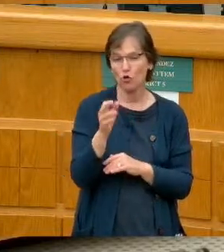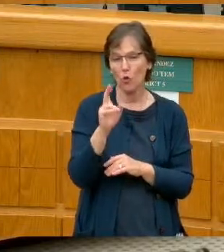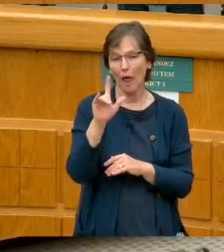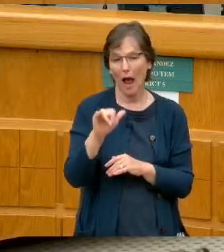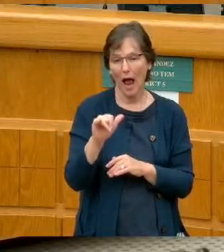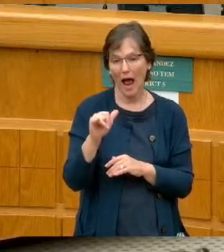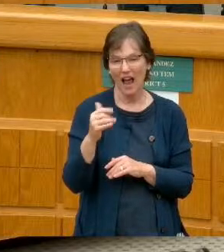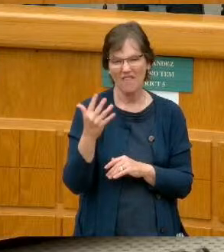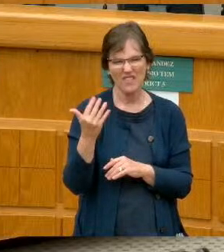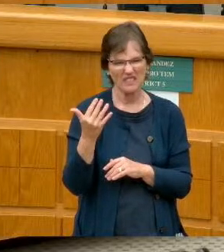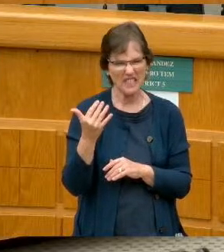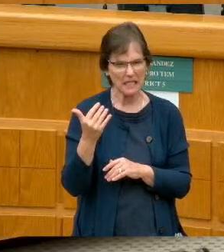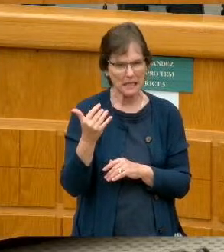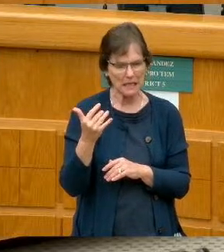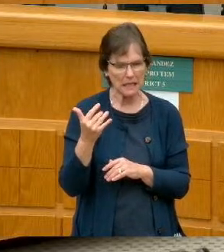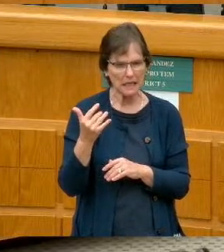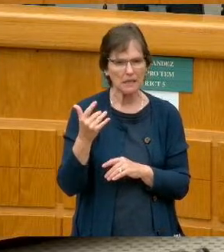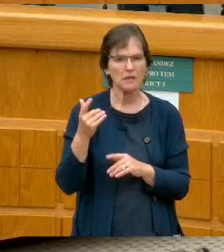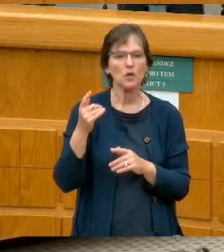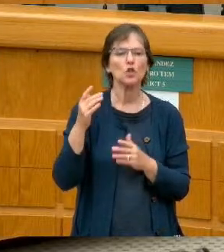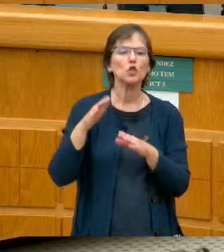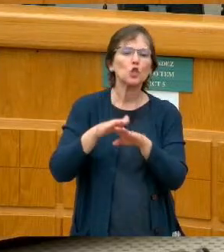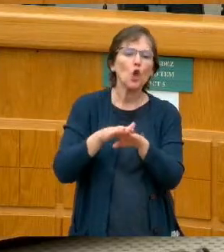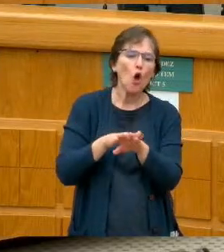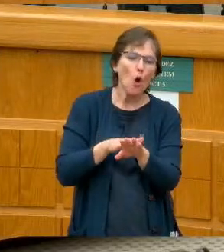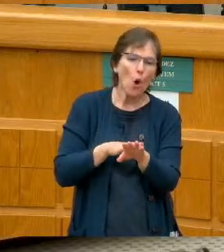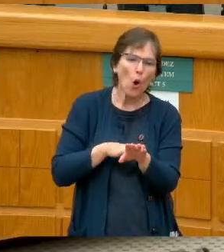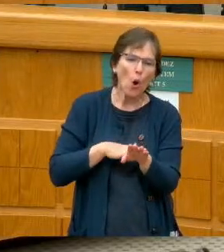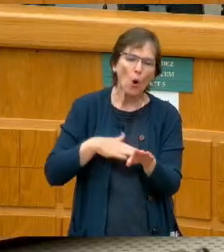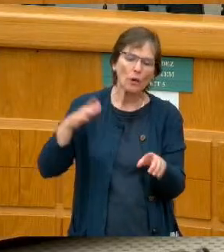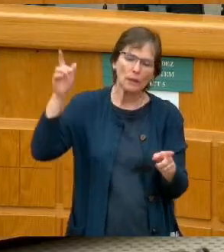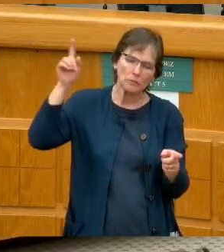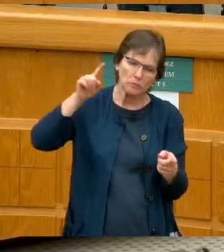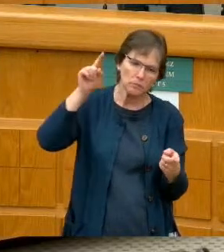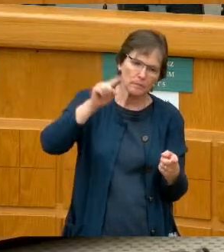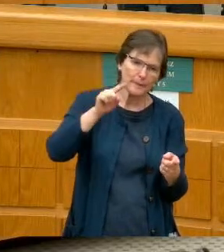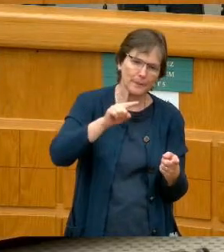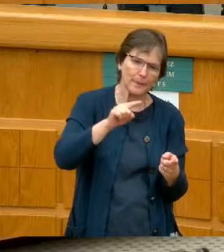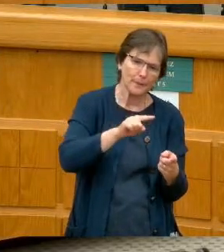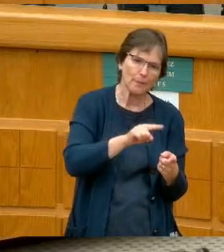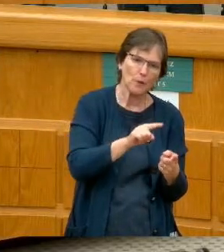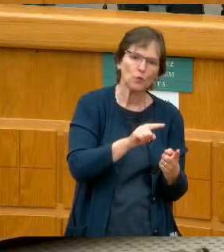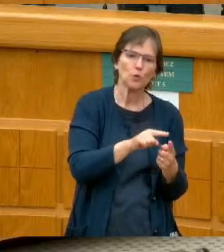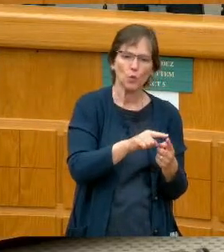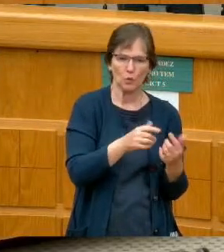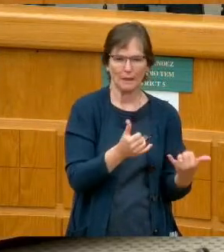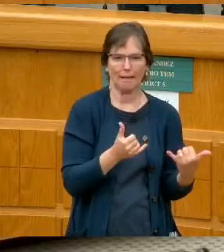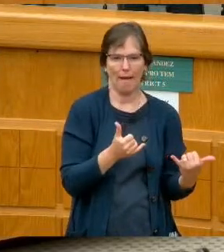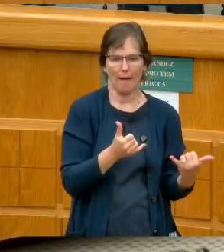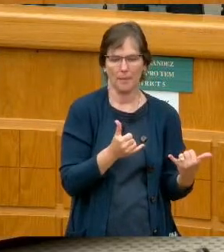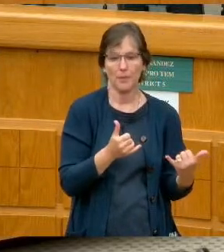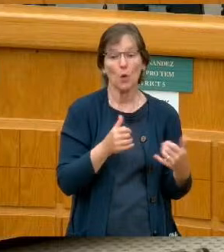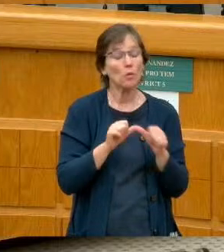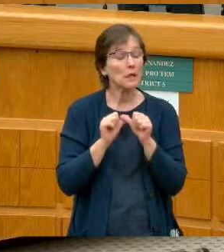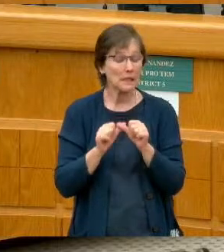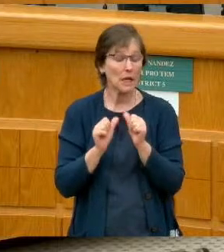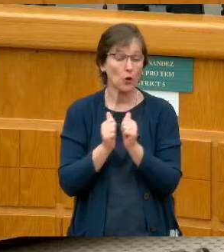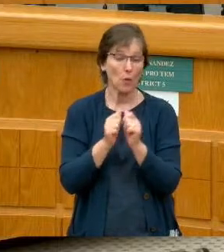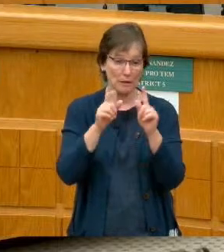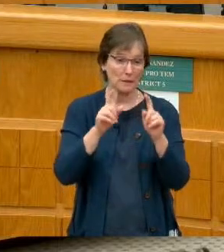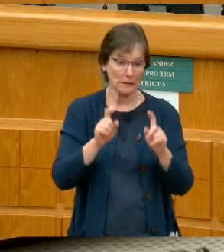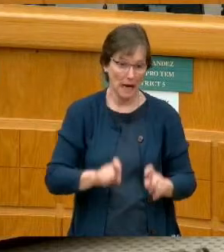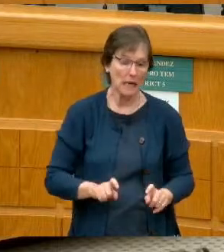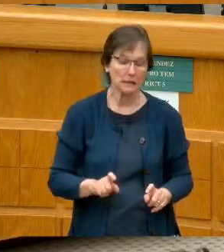then we've been slowly coming down to where we're at today. We still continue to do testing, and Annette's going to talk a little bit about